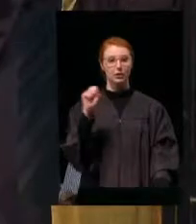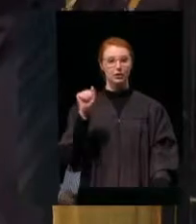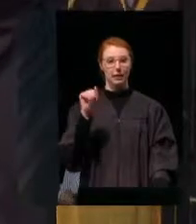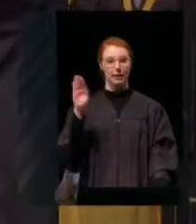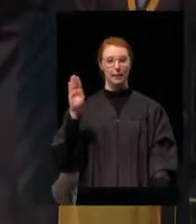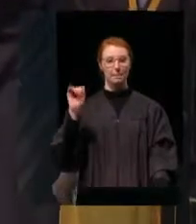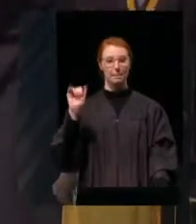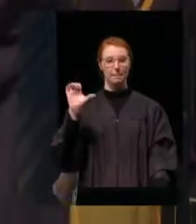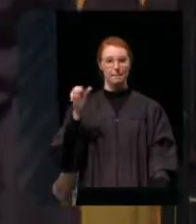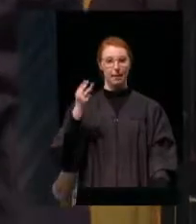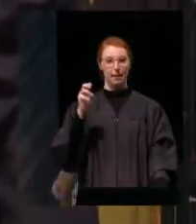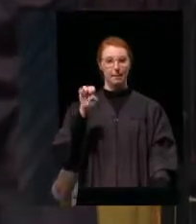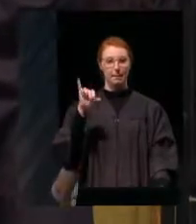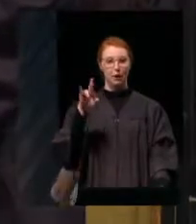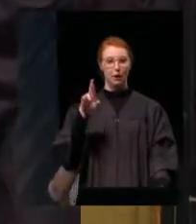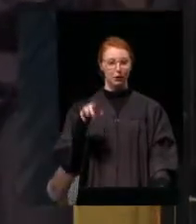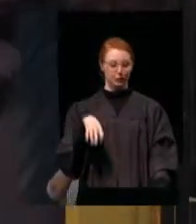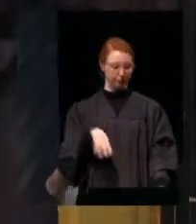Bachmeyer.